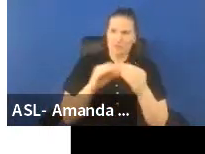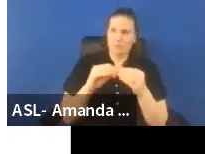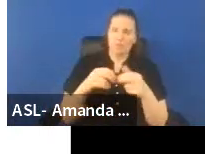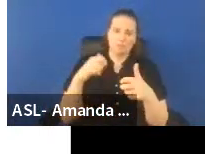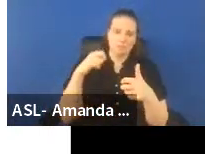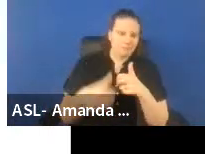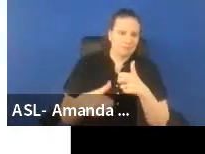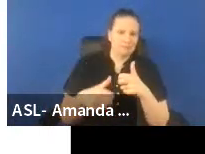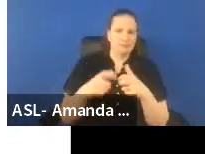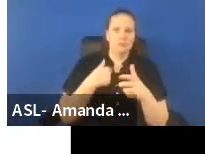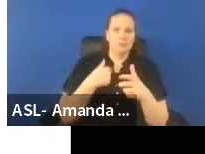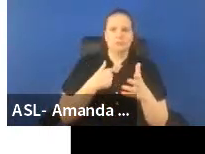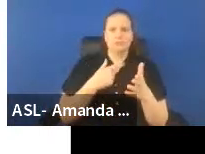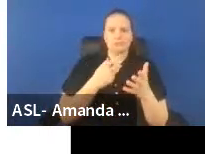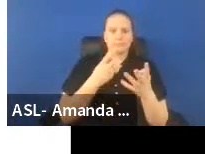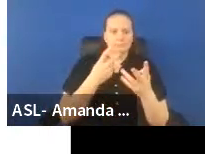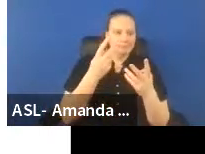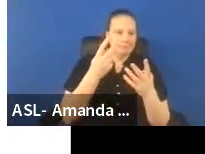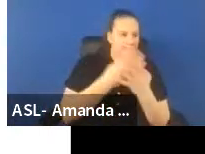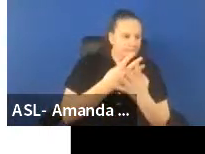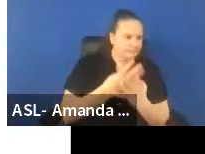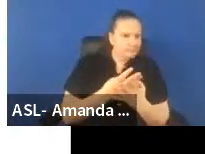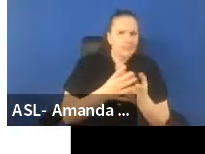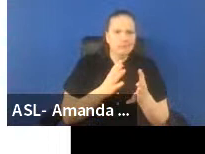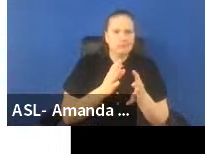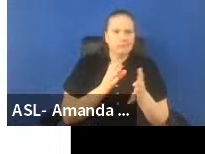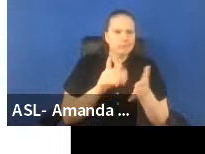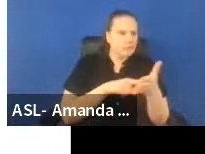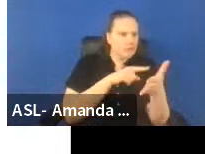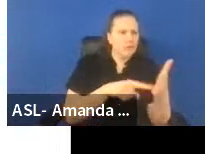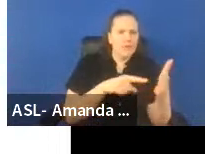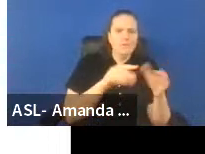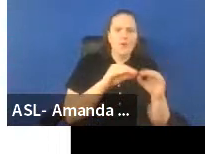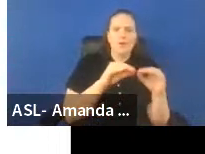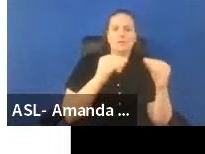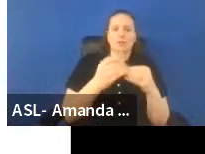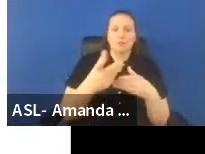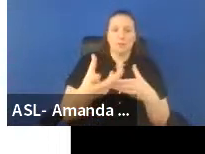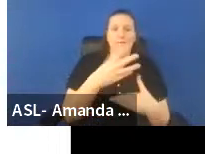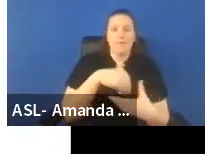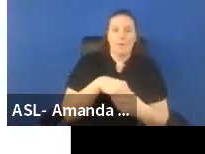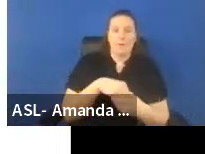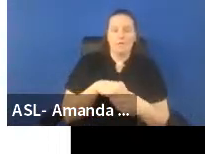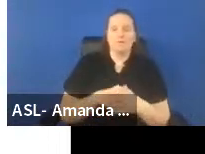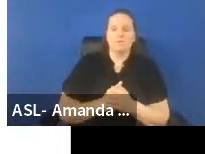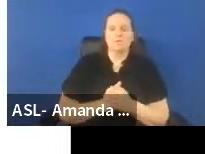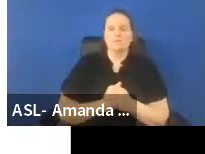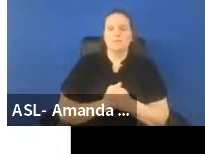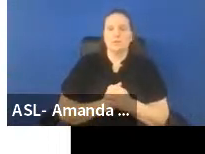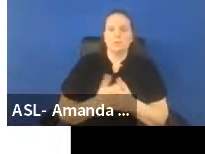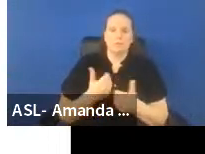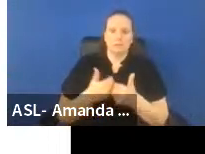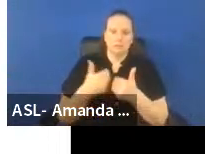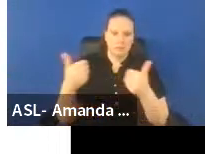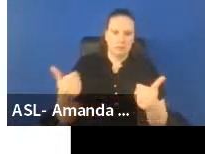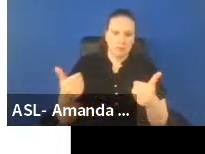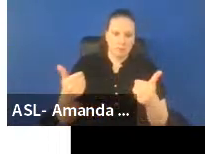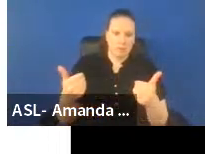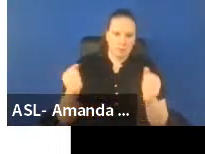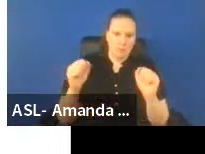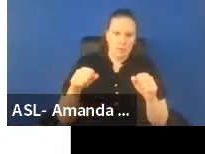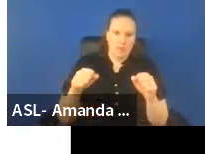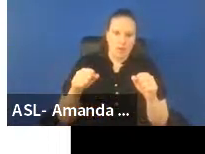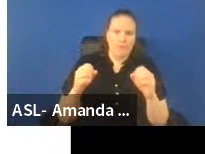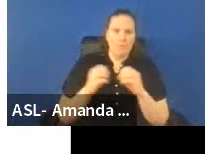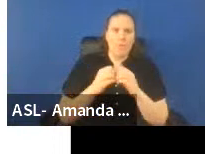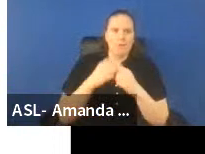to really scrutinize or be critical of an organization that you are a part of. So being separate, we can take a much